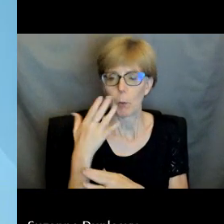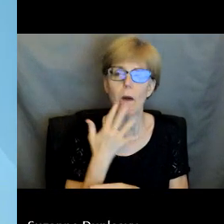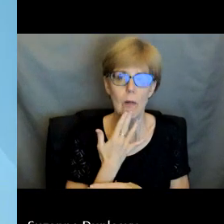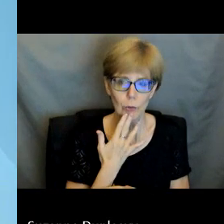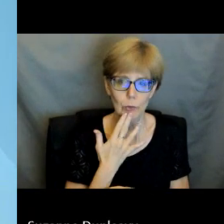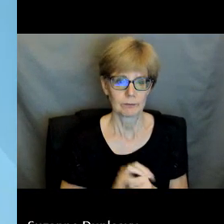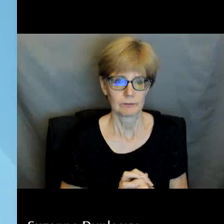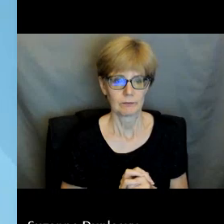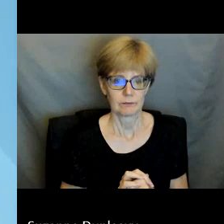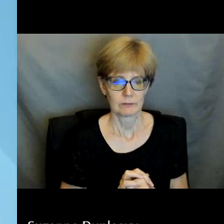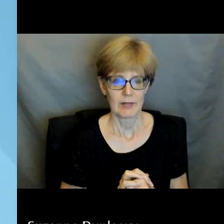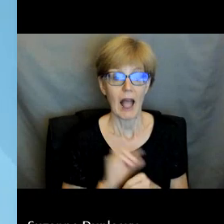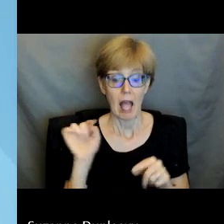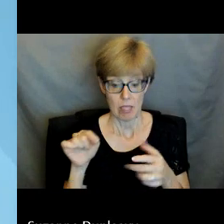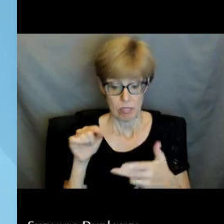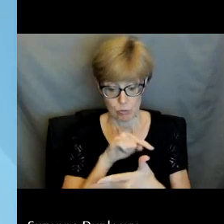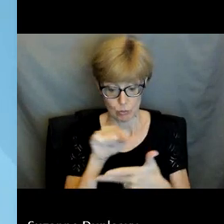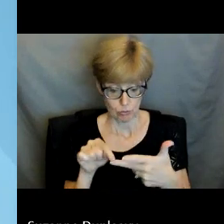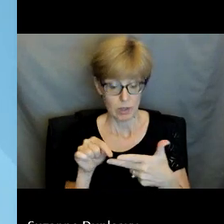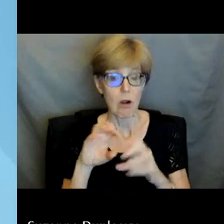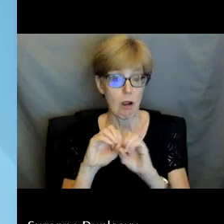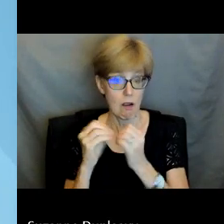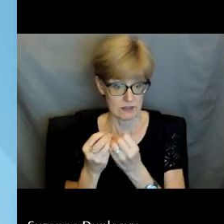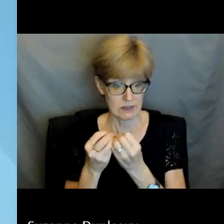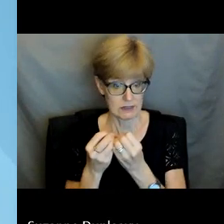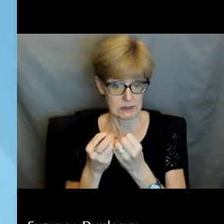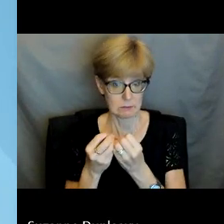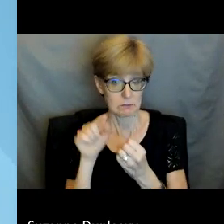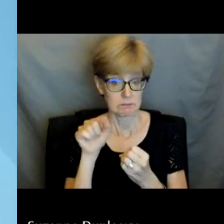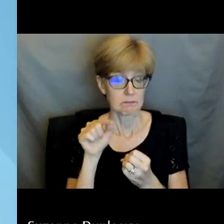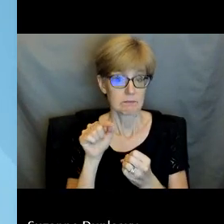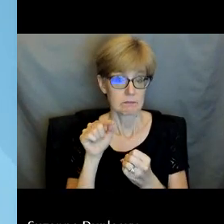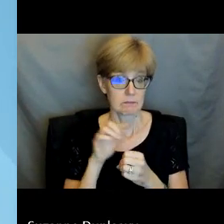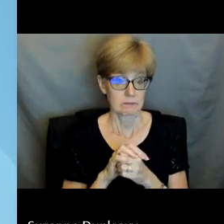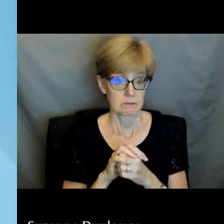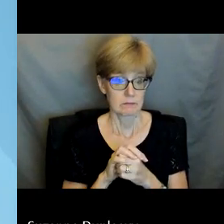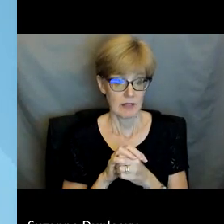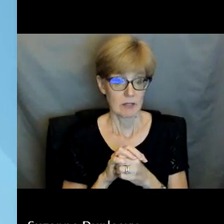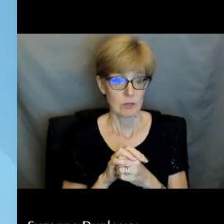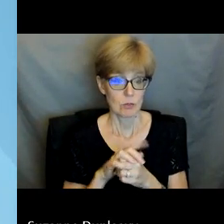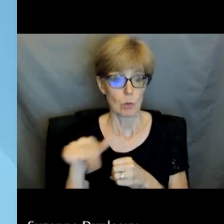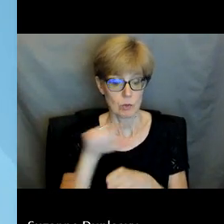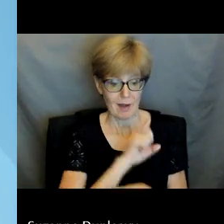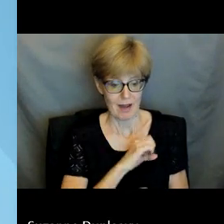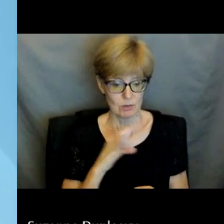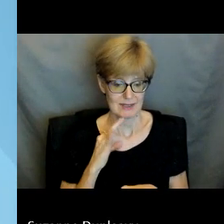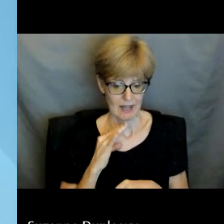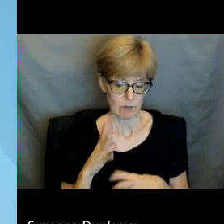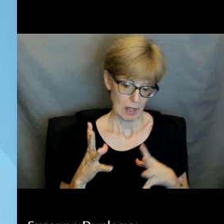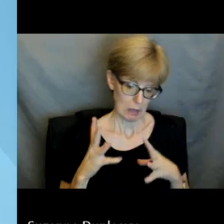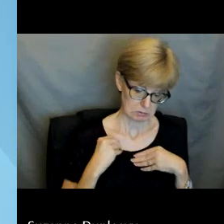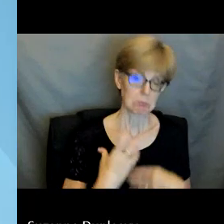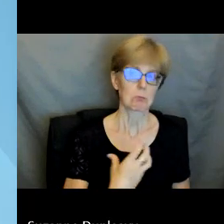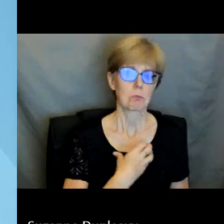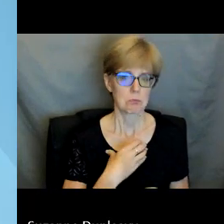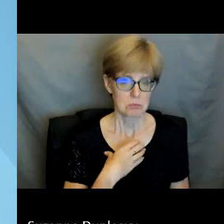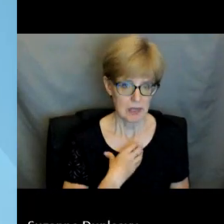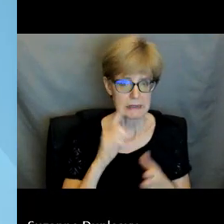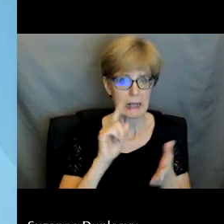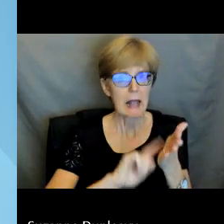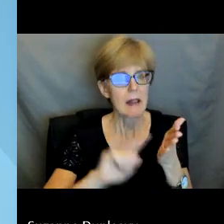offices are the ones that uh, are the folks and members of our staff that accept complaints and investigate